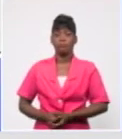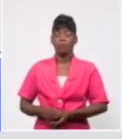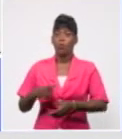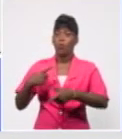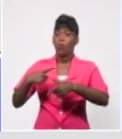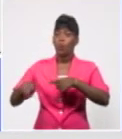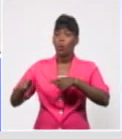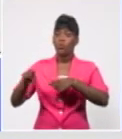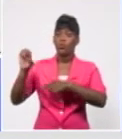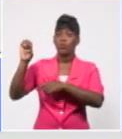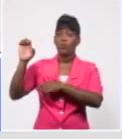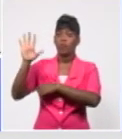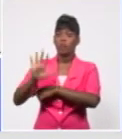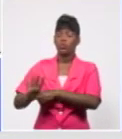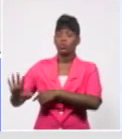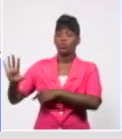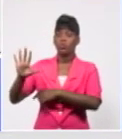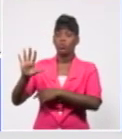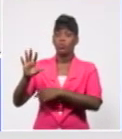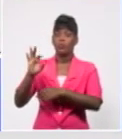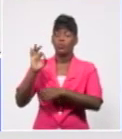with